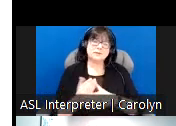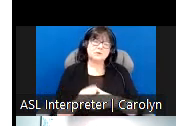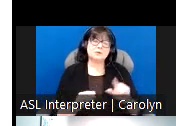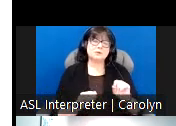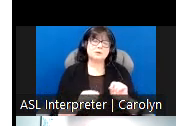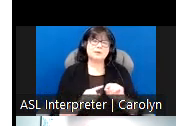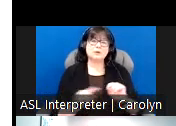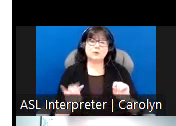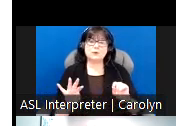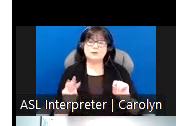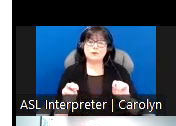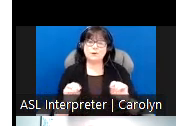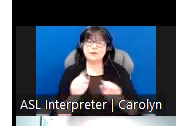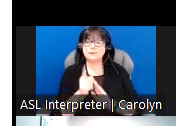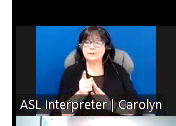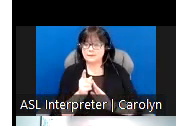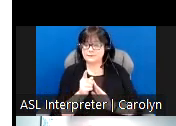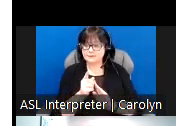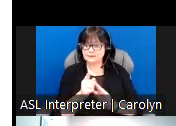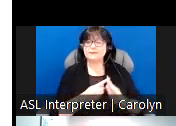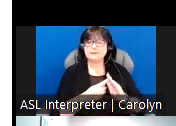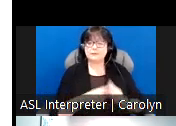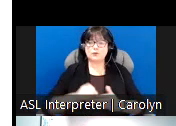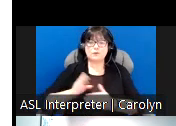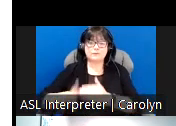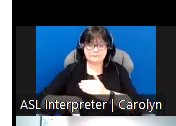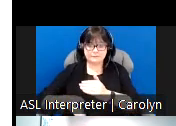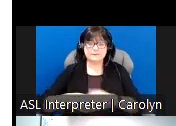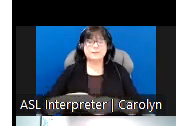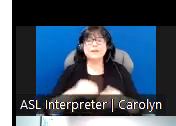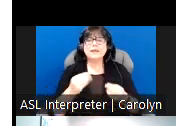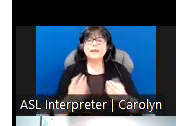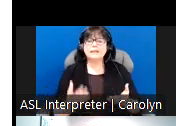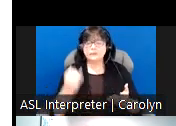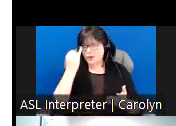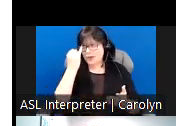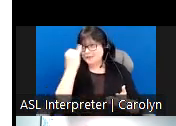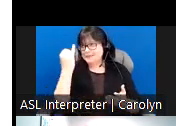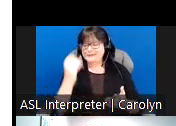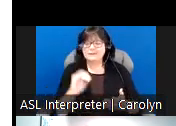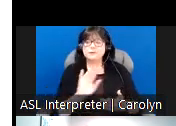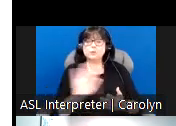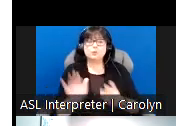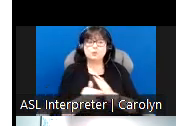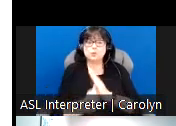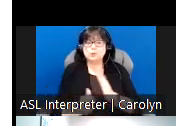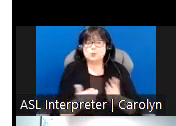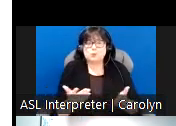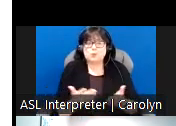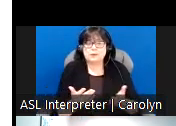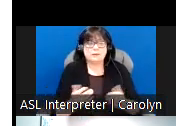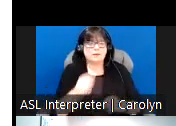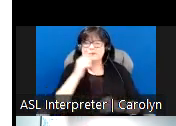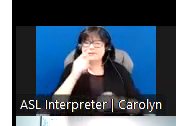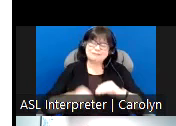complete, and it's meant to give an idea of the skills, but it's not a comprehensive initial assessment. What's